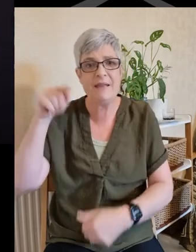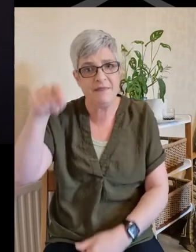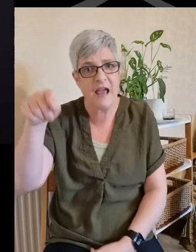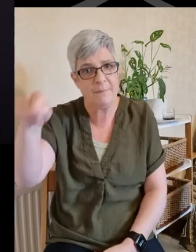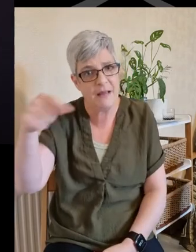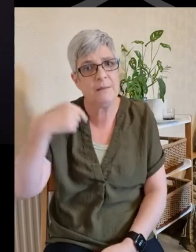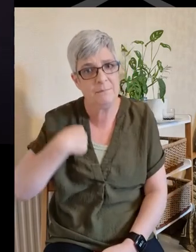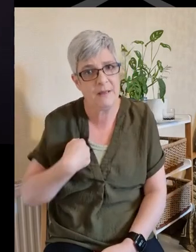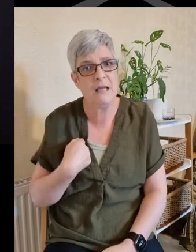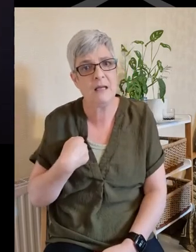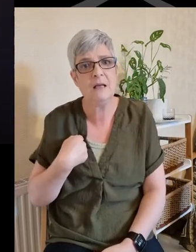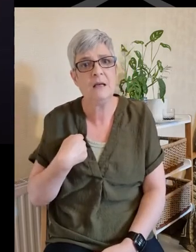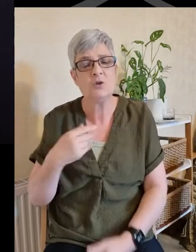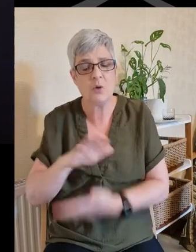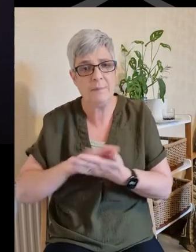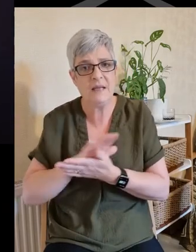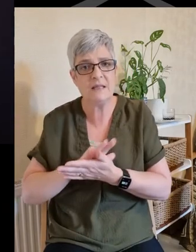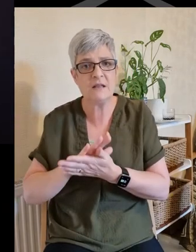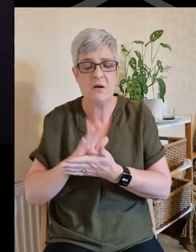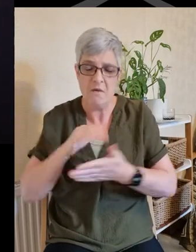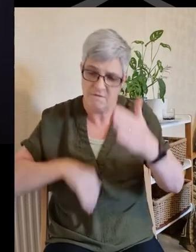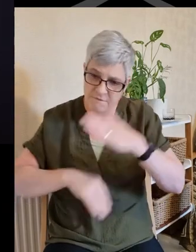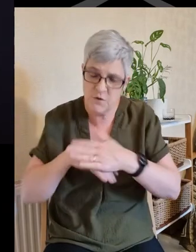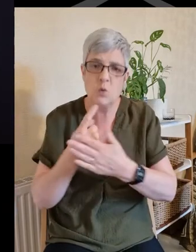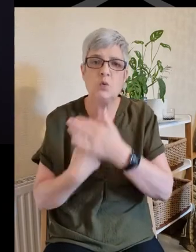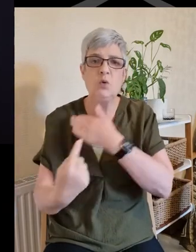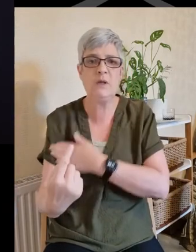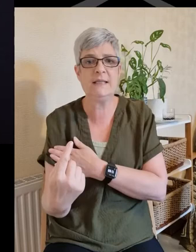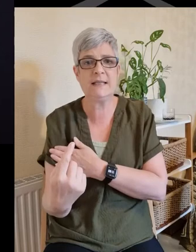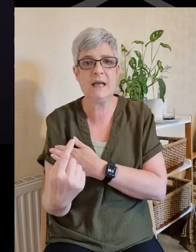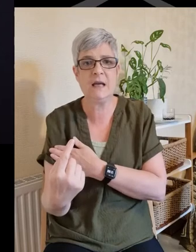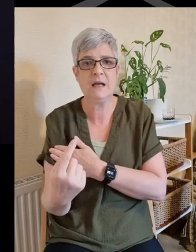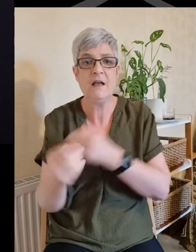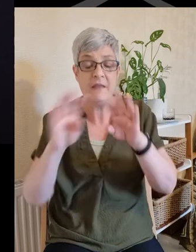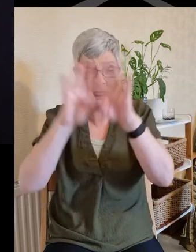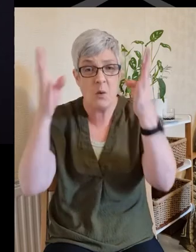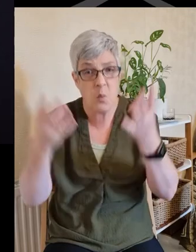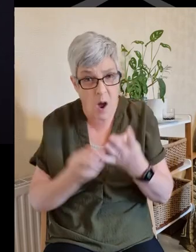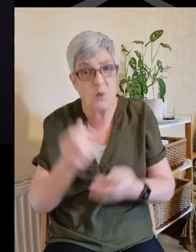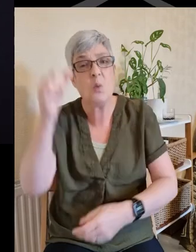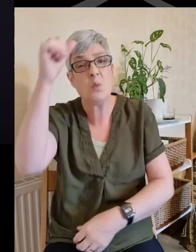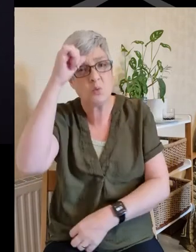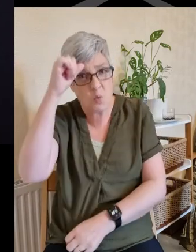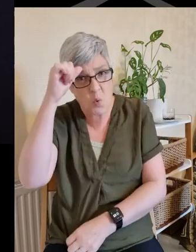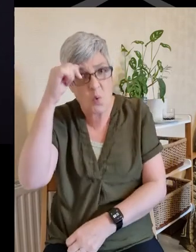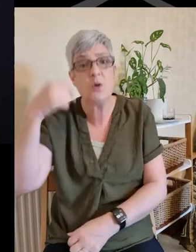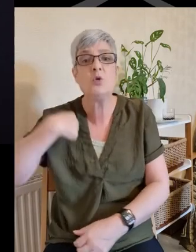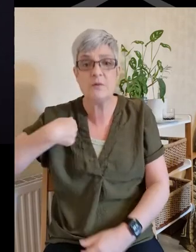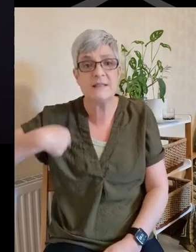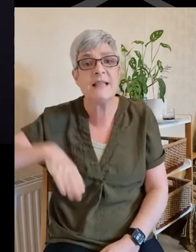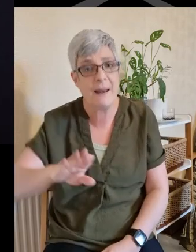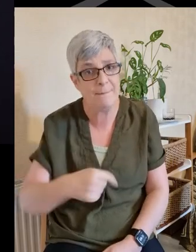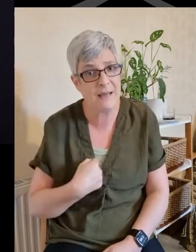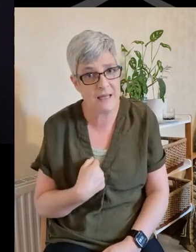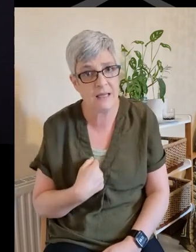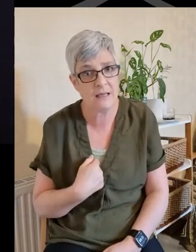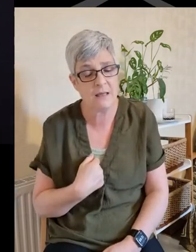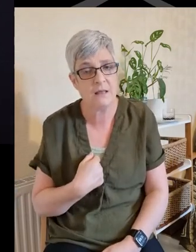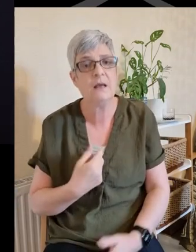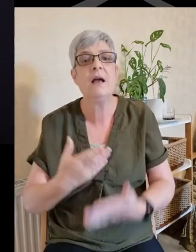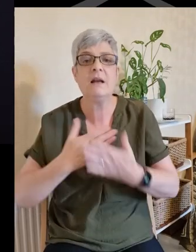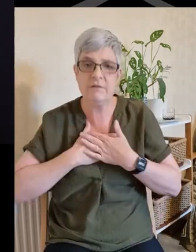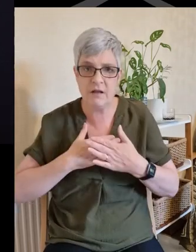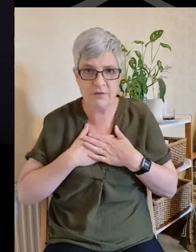be brought to complete unity. Then the world will know that you have sent me and have loved